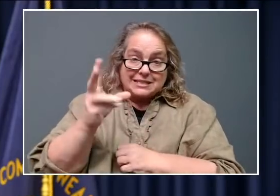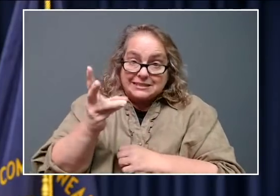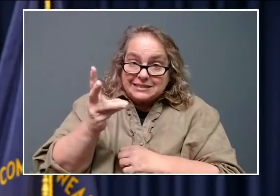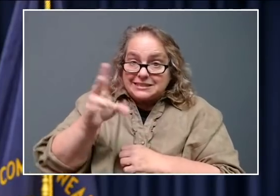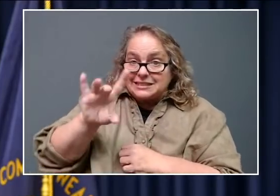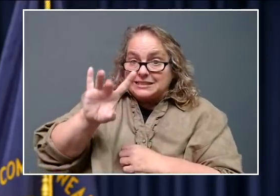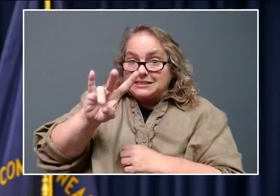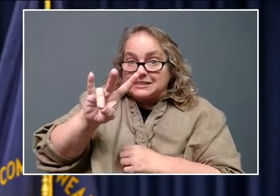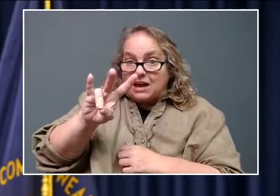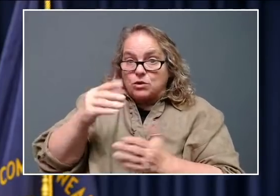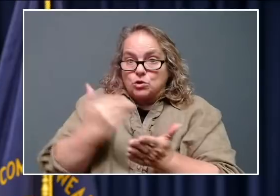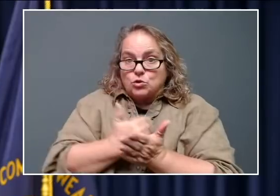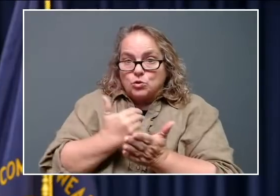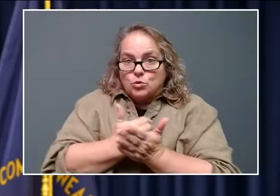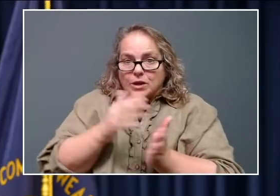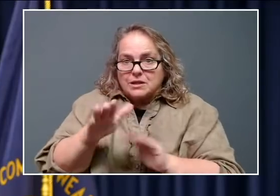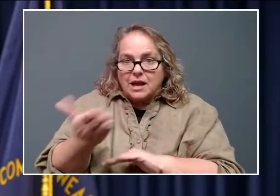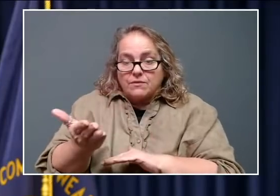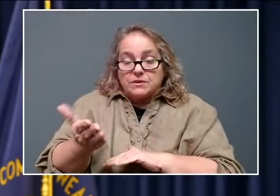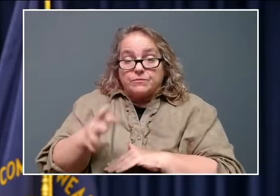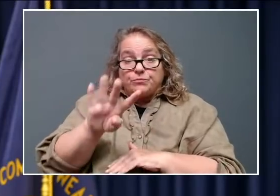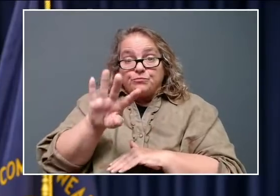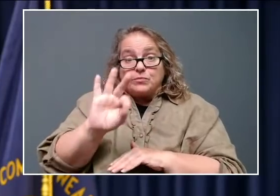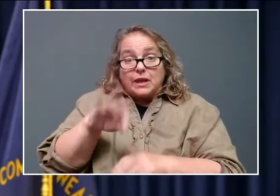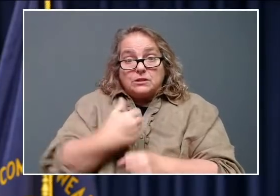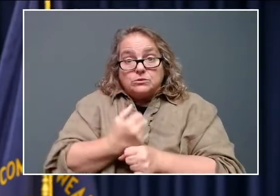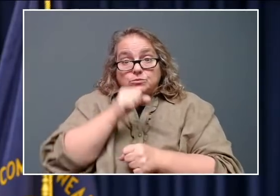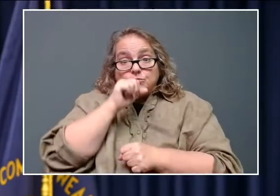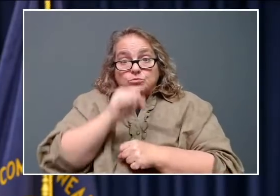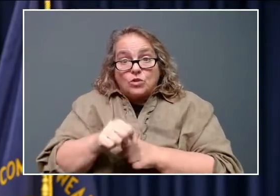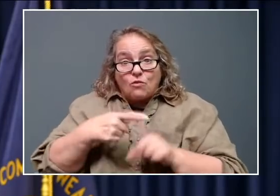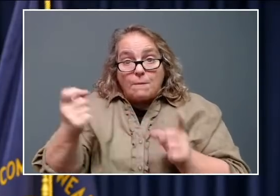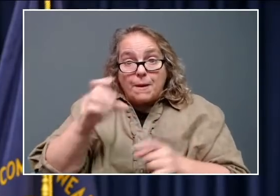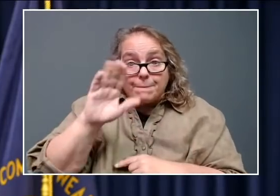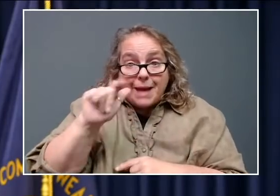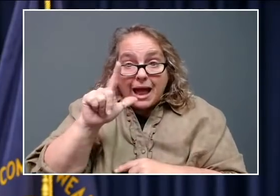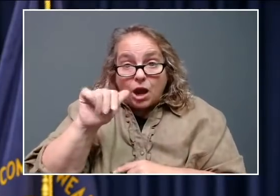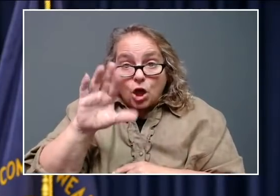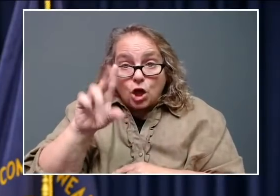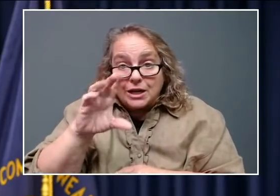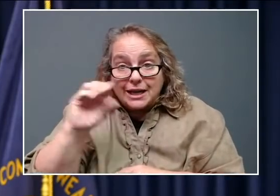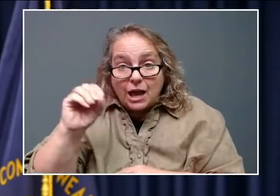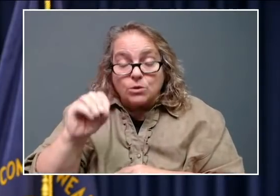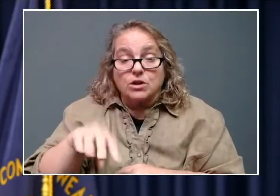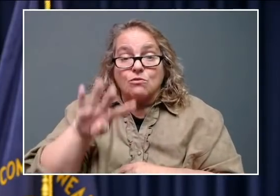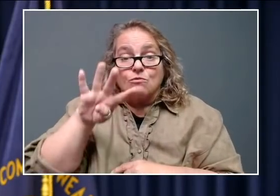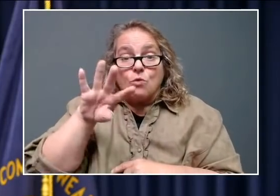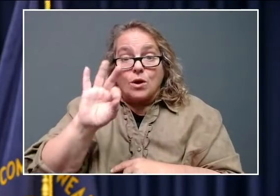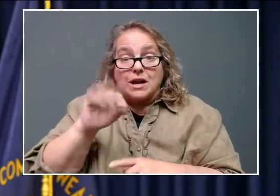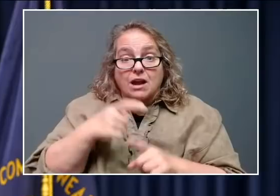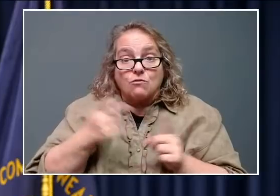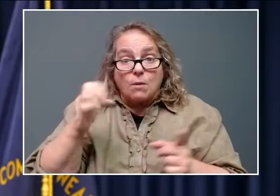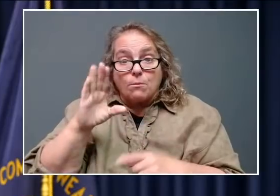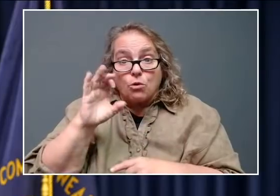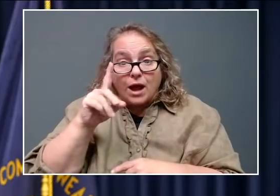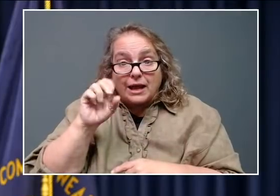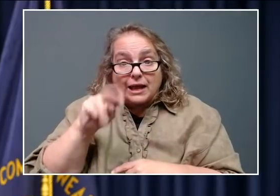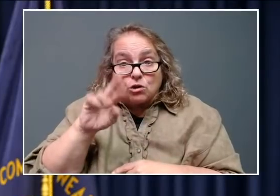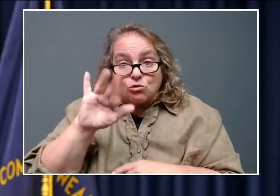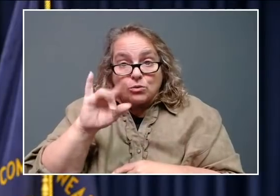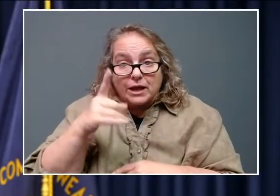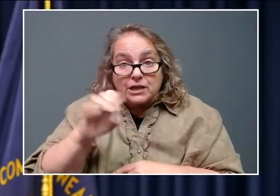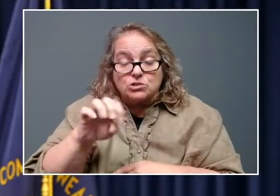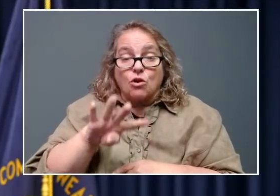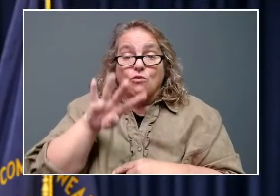deaths. They included a 49-year-old from Ballard County, a 49-year-old from Breckinridge County, a 48-year-old from